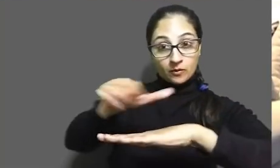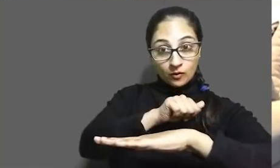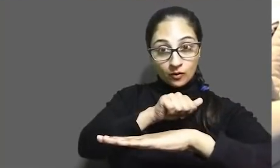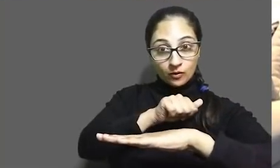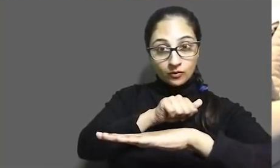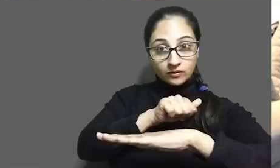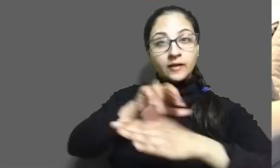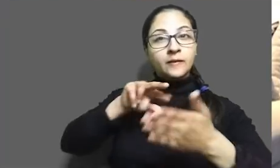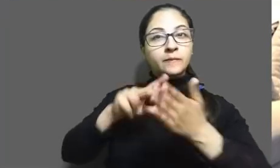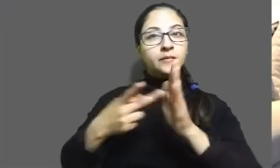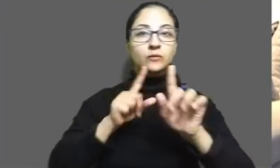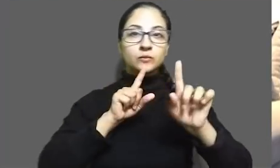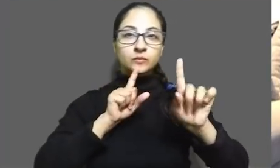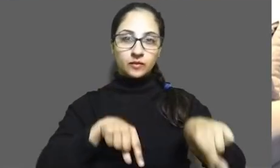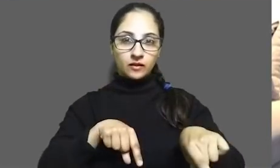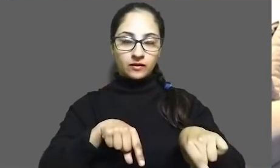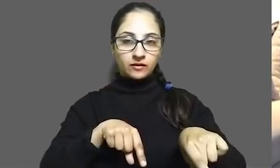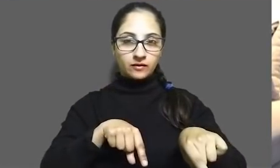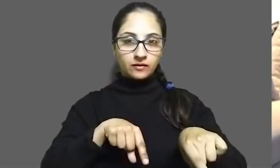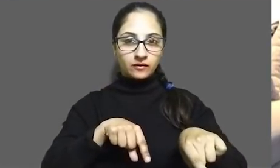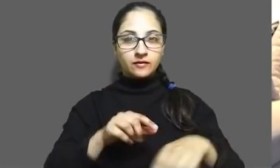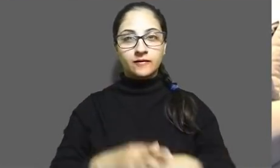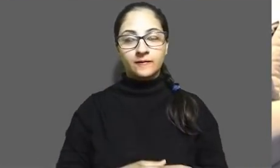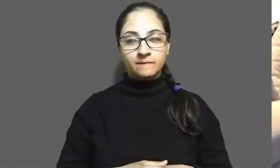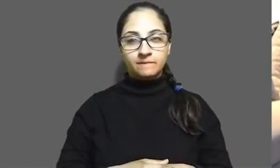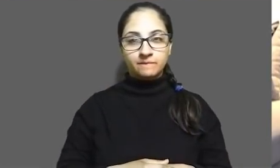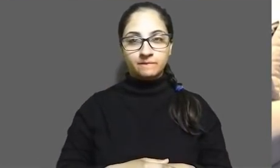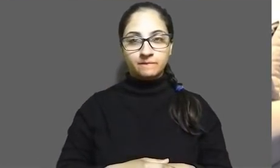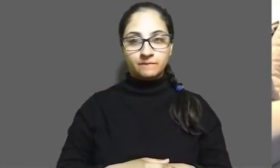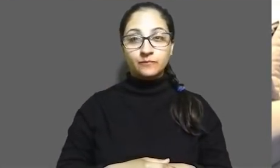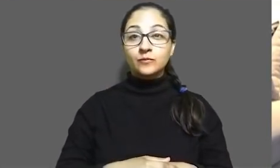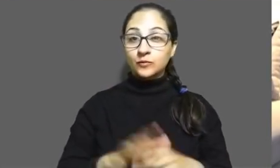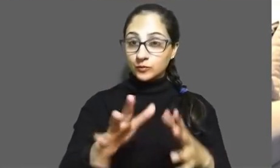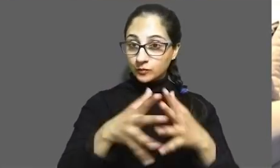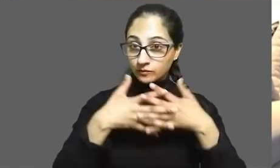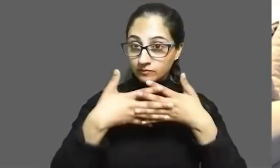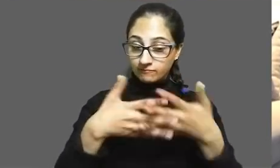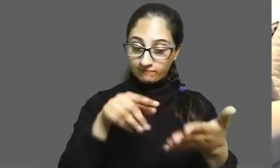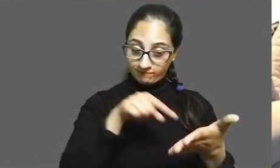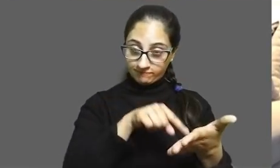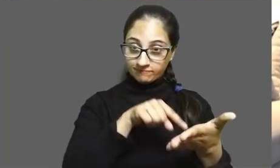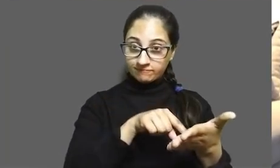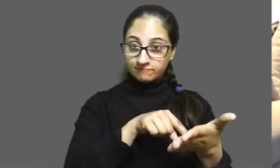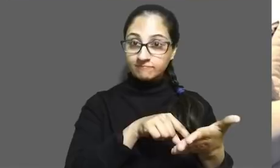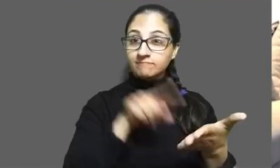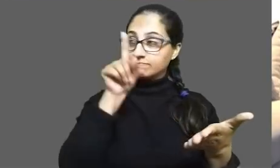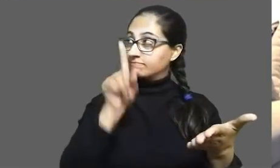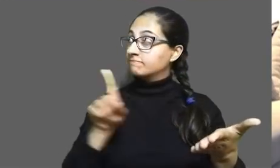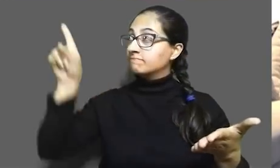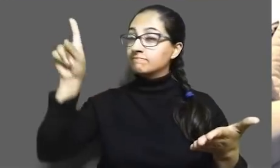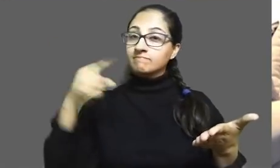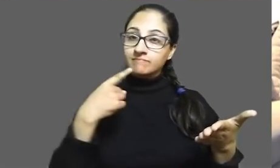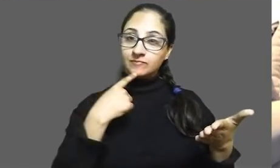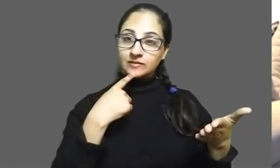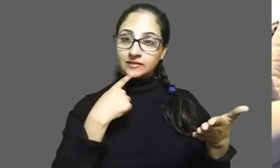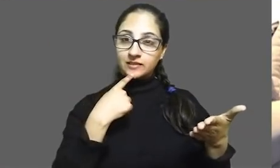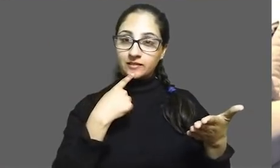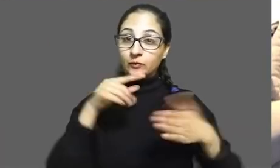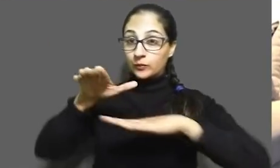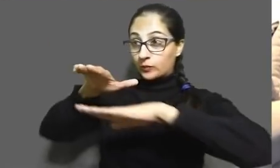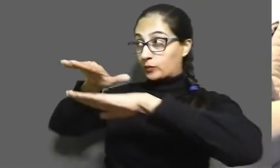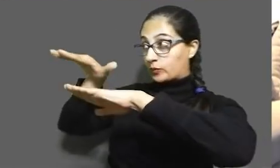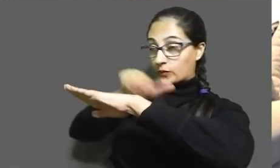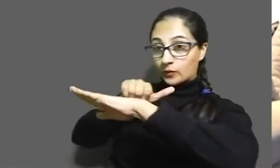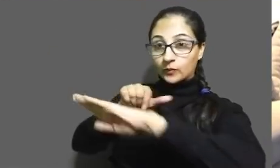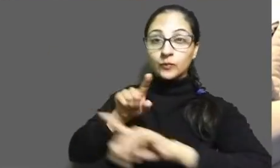of a response. And so Allah assures us in the Holy Quran that when we call, he responds.